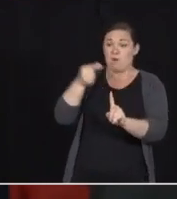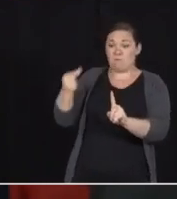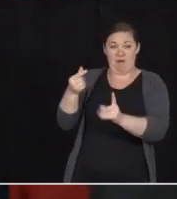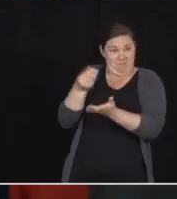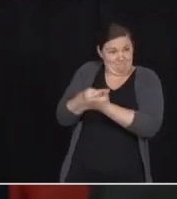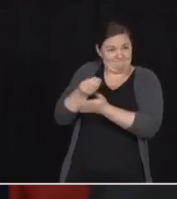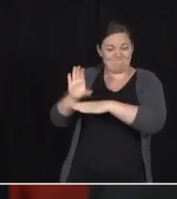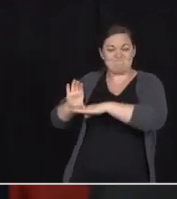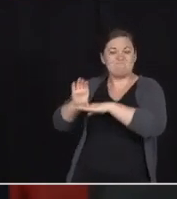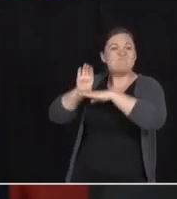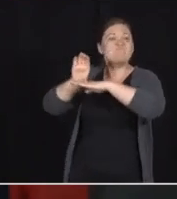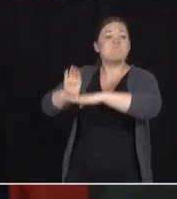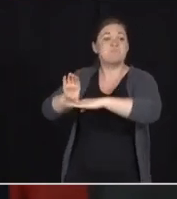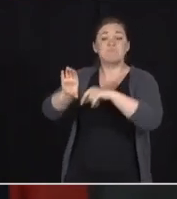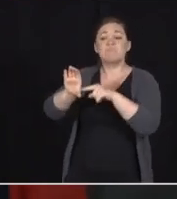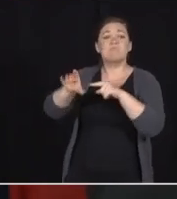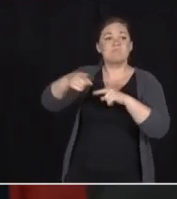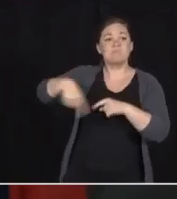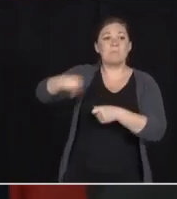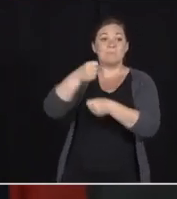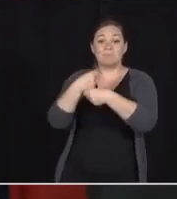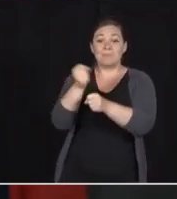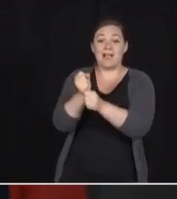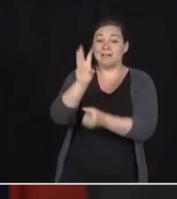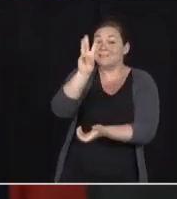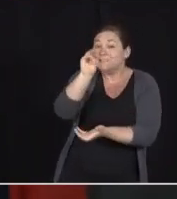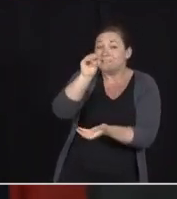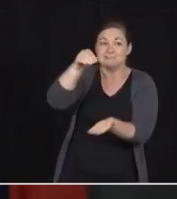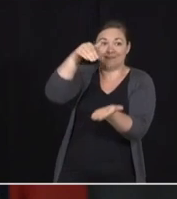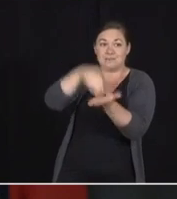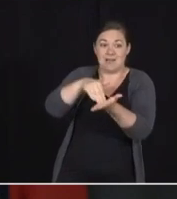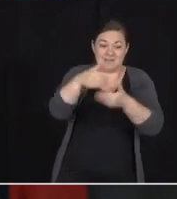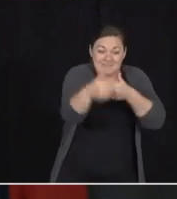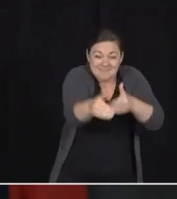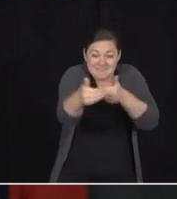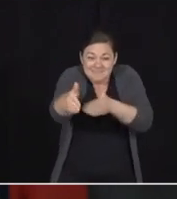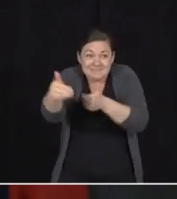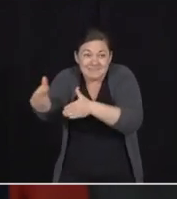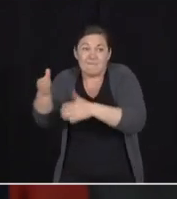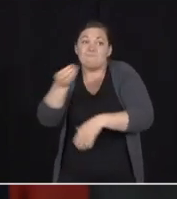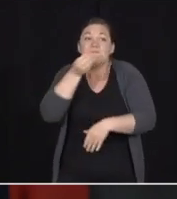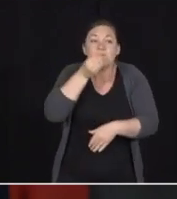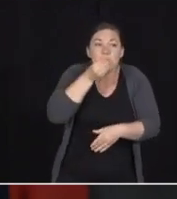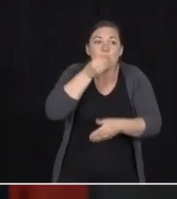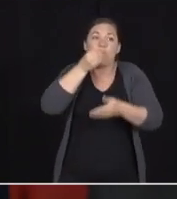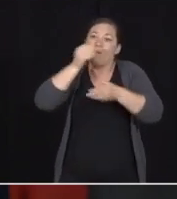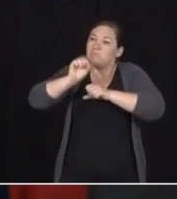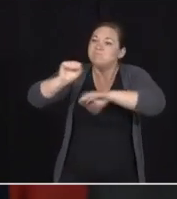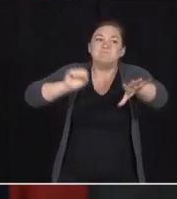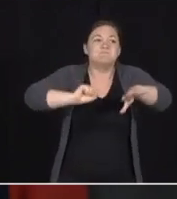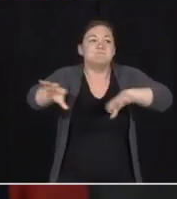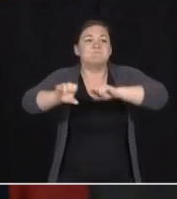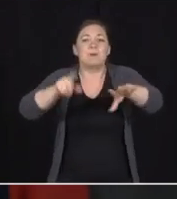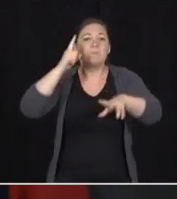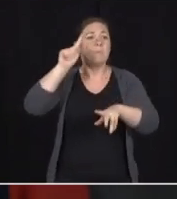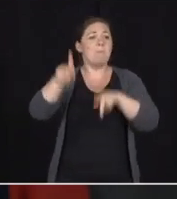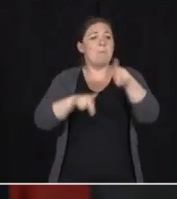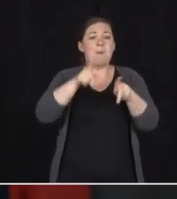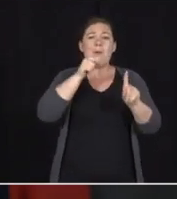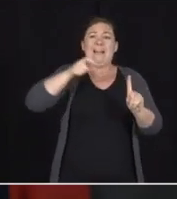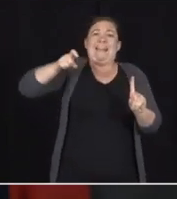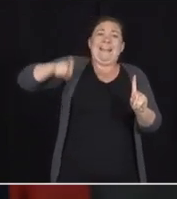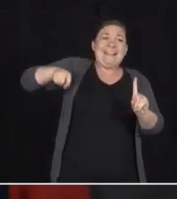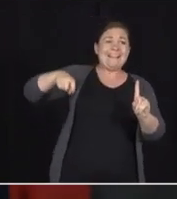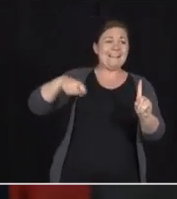put together 60,000 hampers of food, all to help those most in need across the